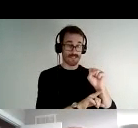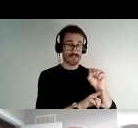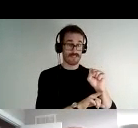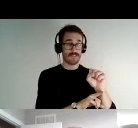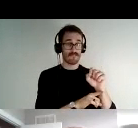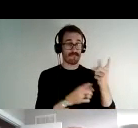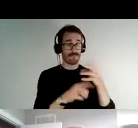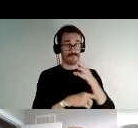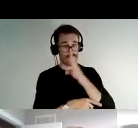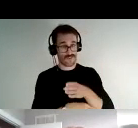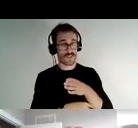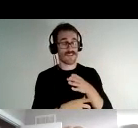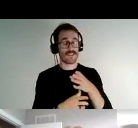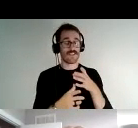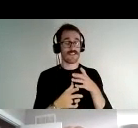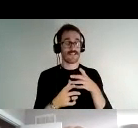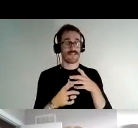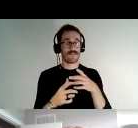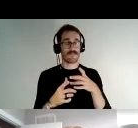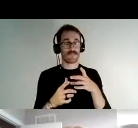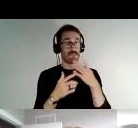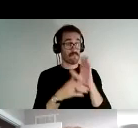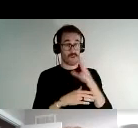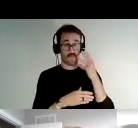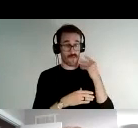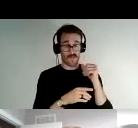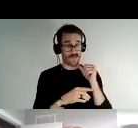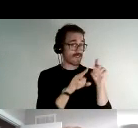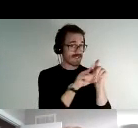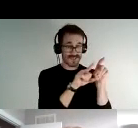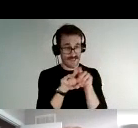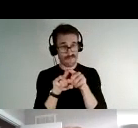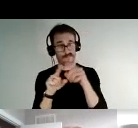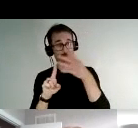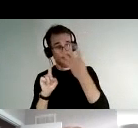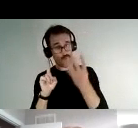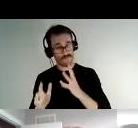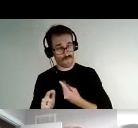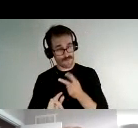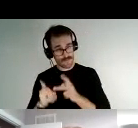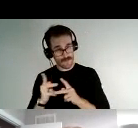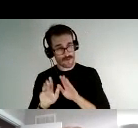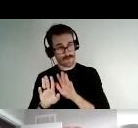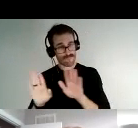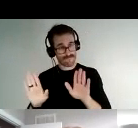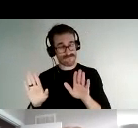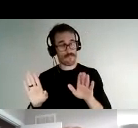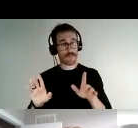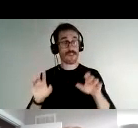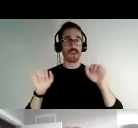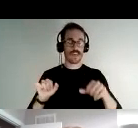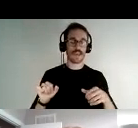who, while not having the same experience as queer and trans people, they can certainly be